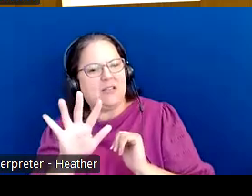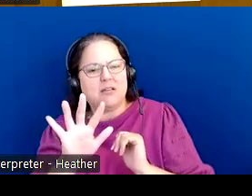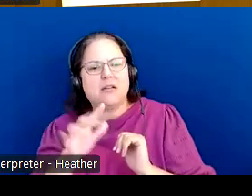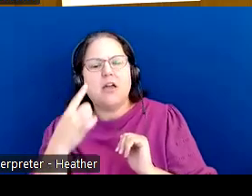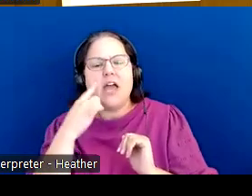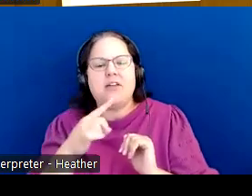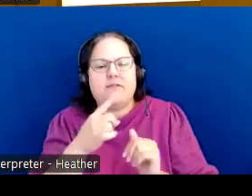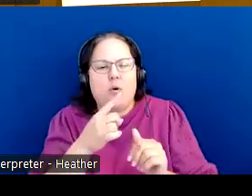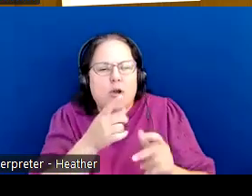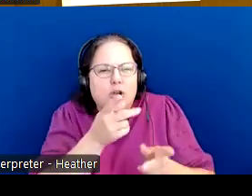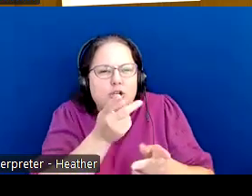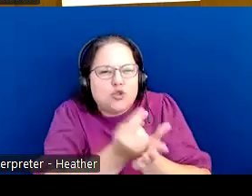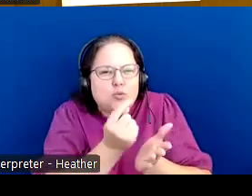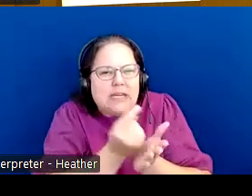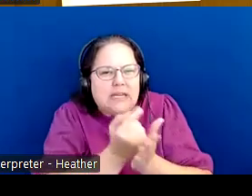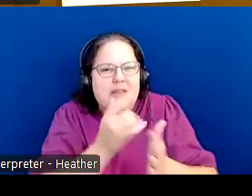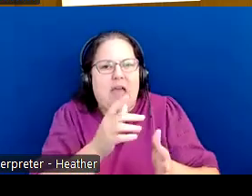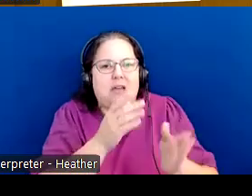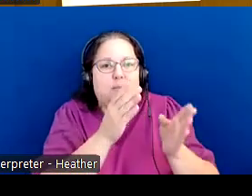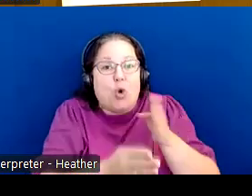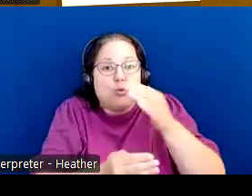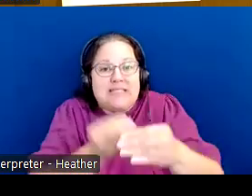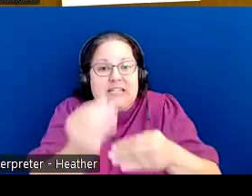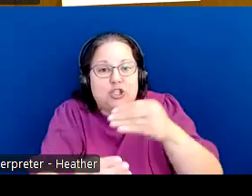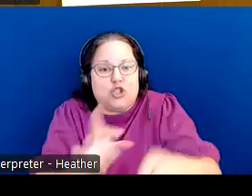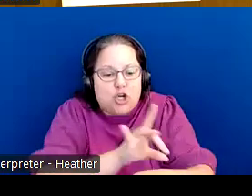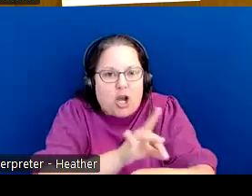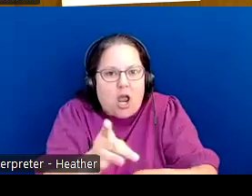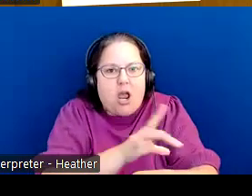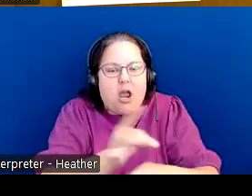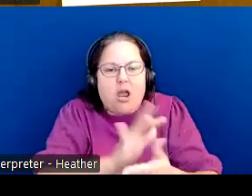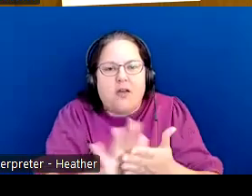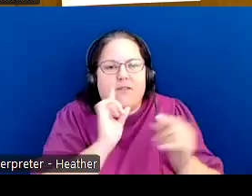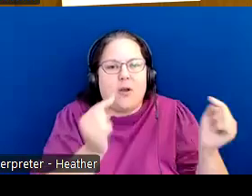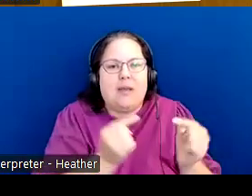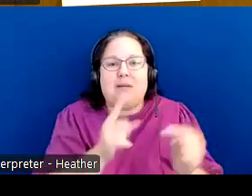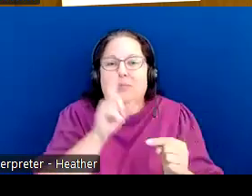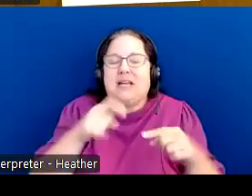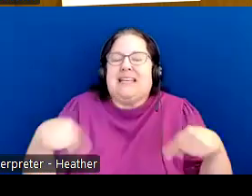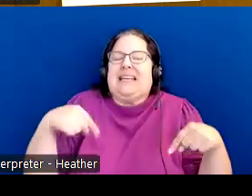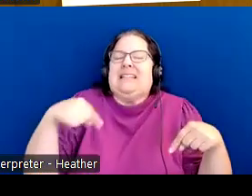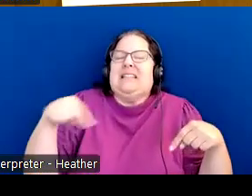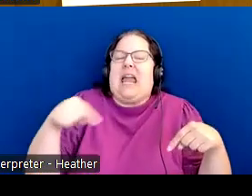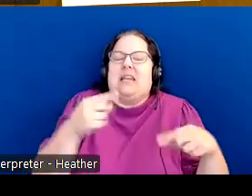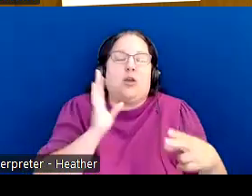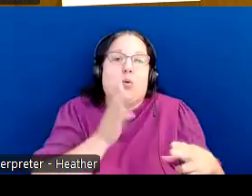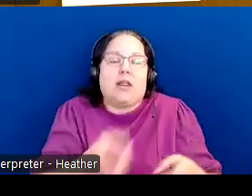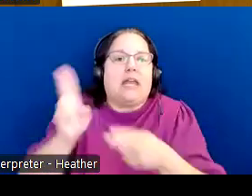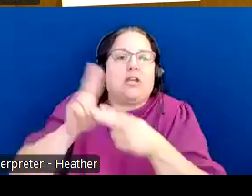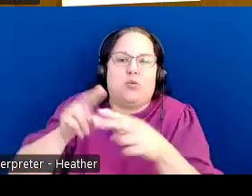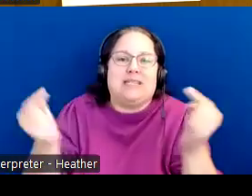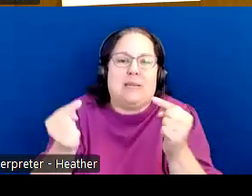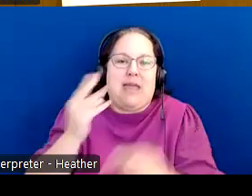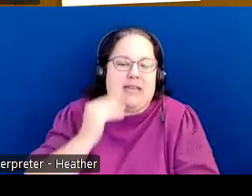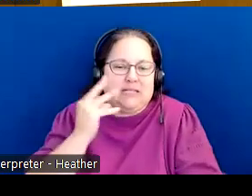procedural burn pain. That we all know that anxiety can really drive up pain scores and pain experience. So